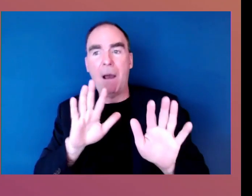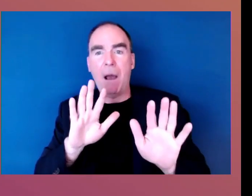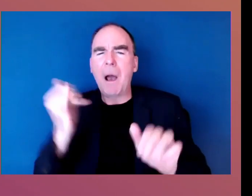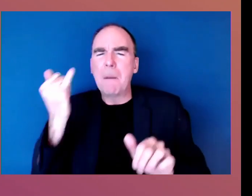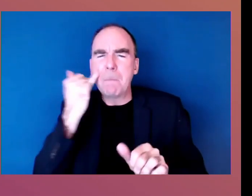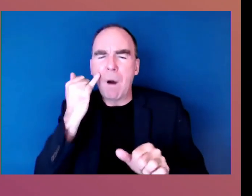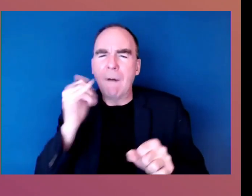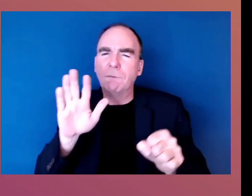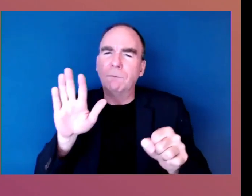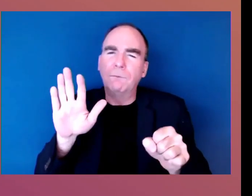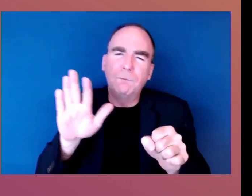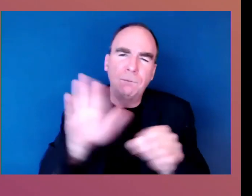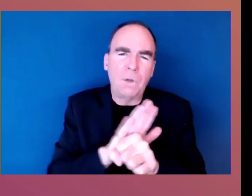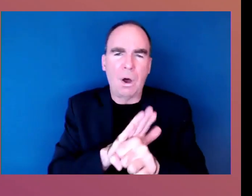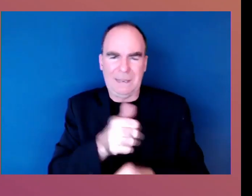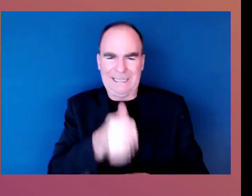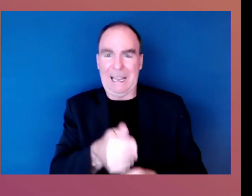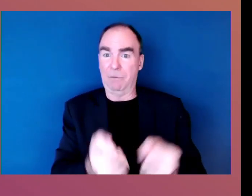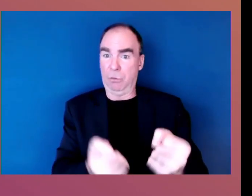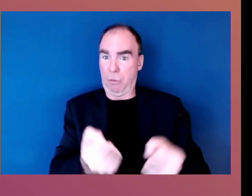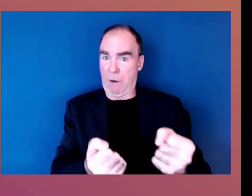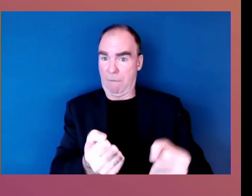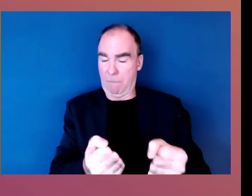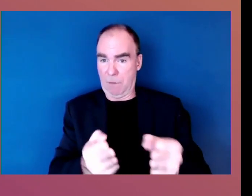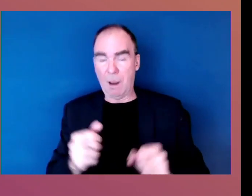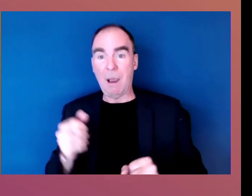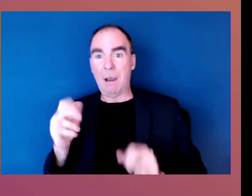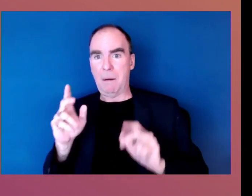5, do people accept if visually impaired